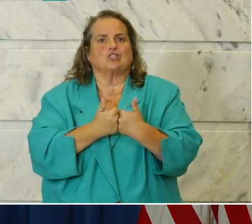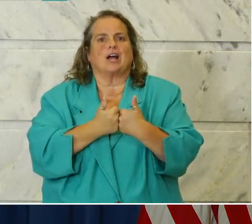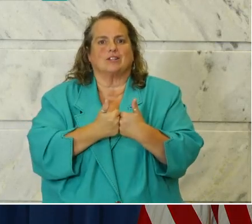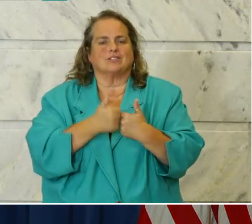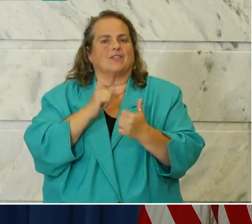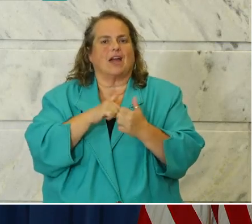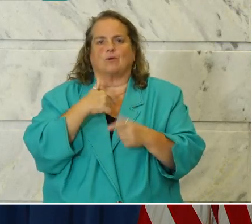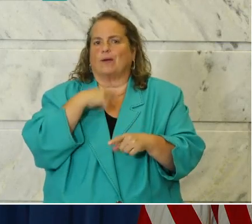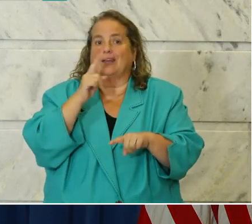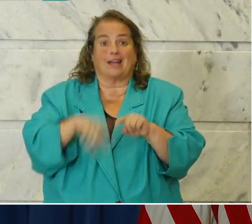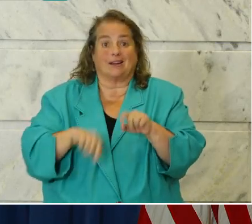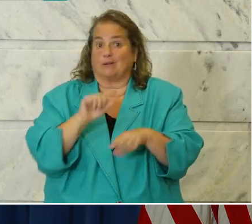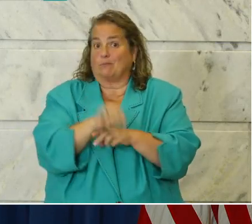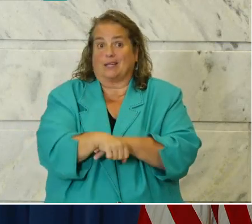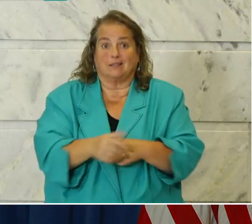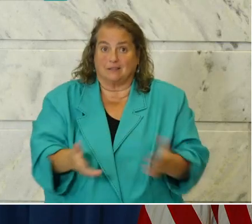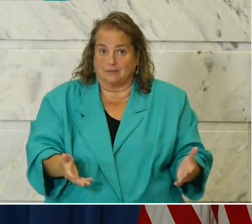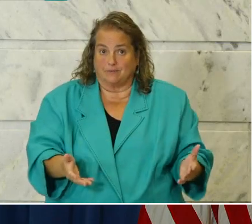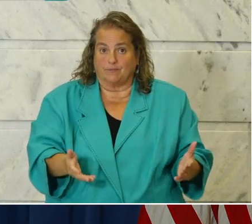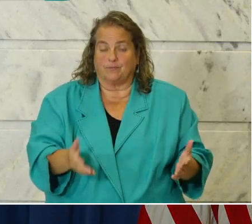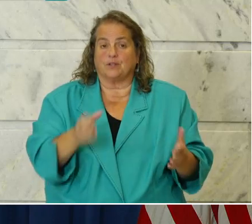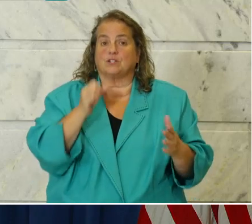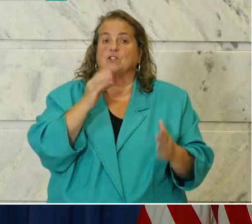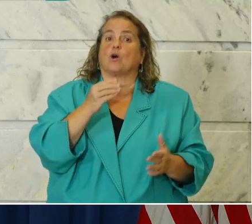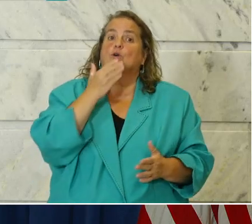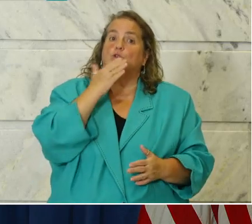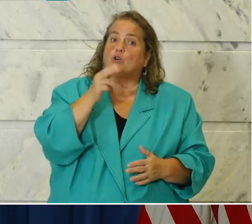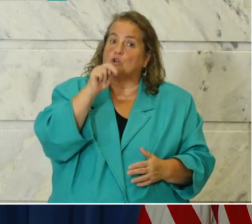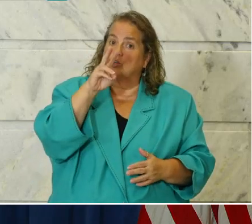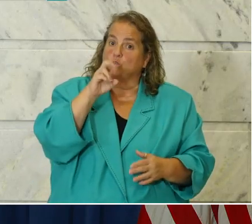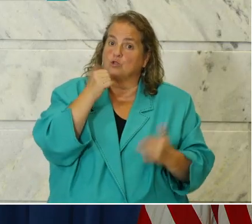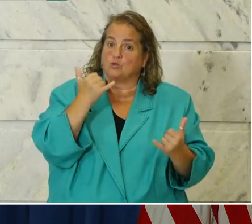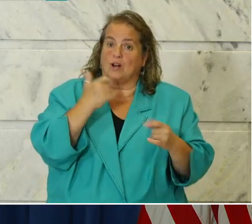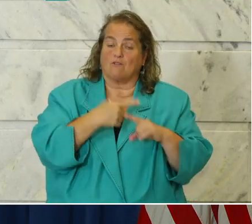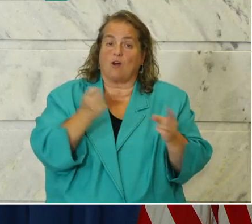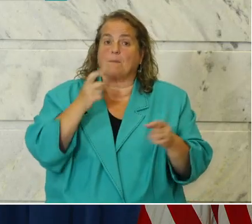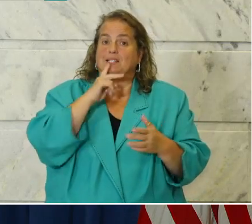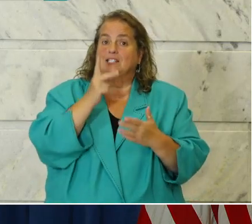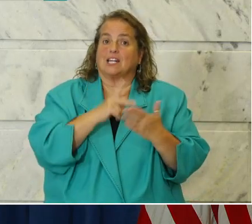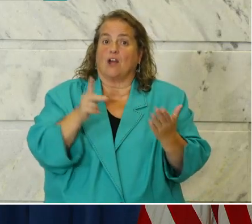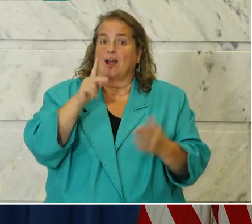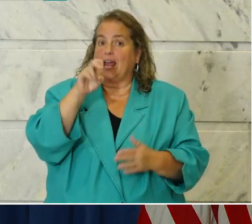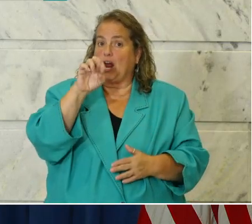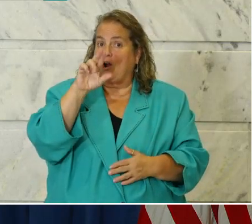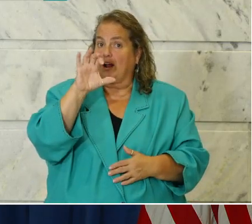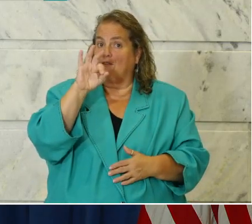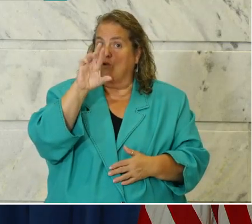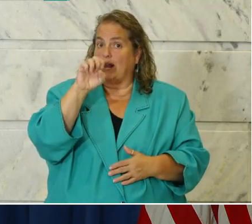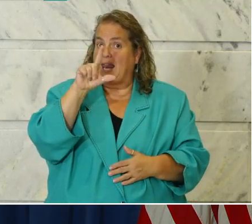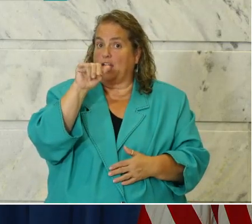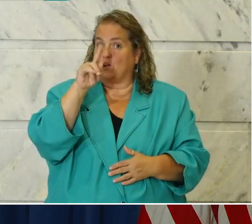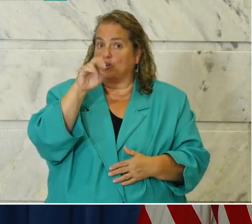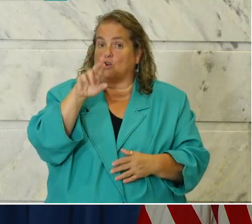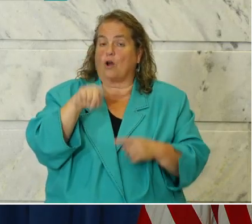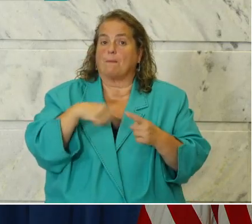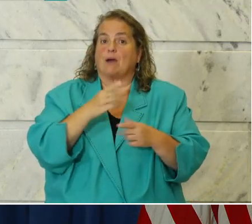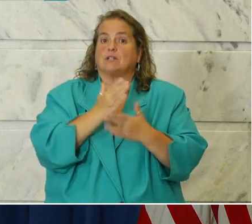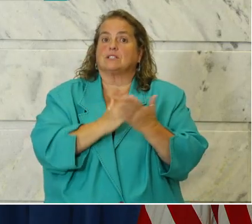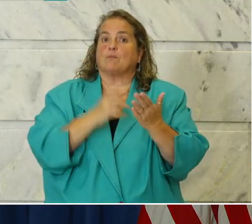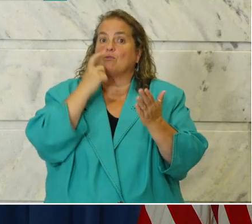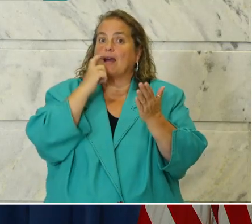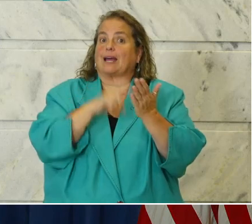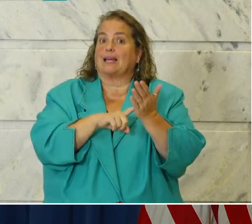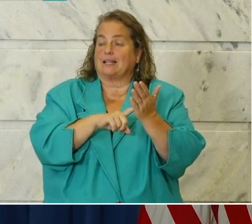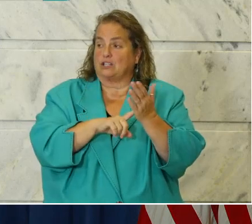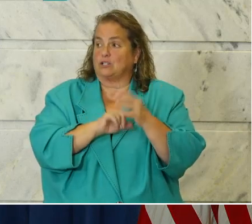cannot overcome. So we got some good news today from Secretary Eric Freelander about a couple of recognitions